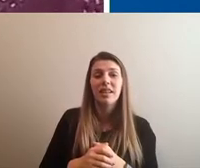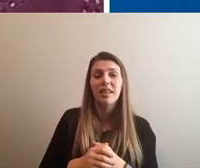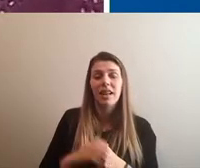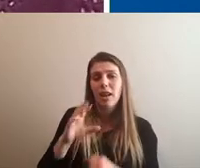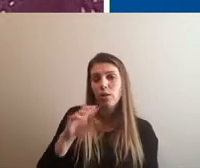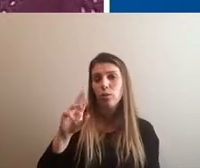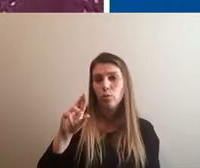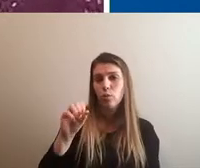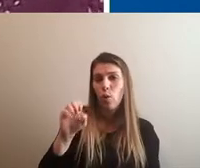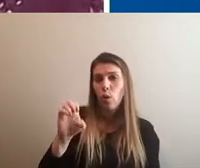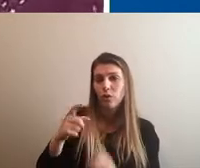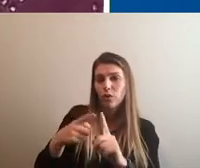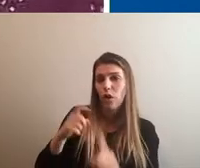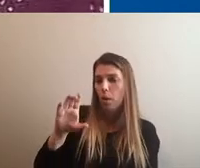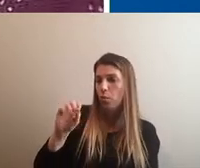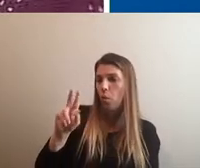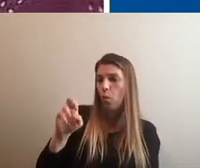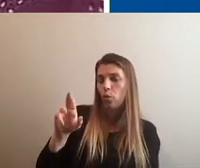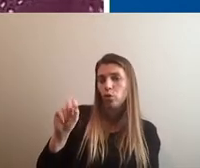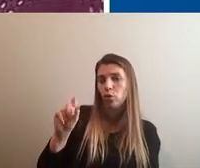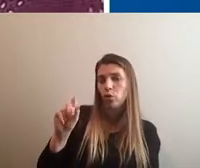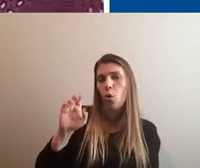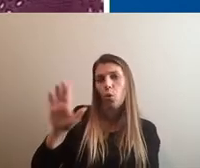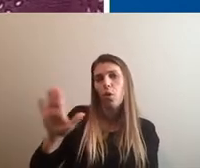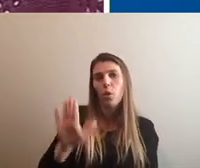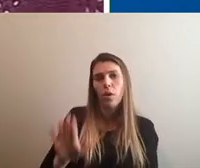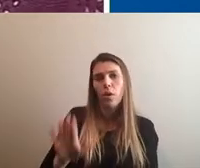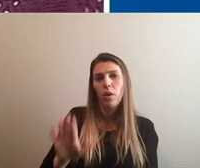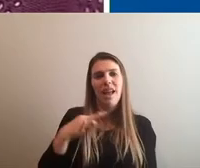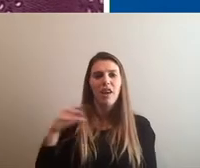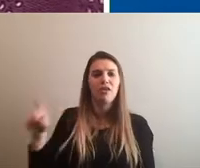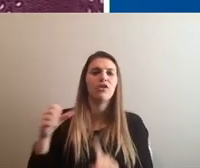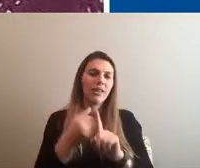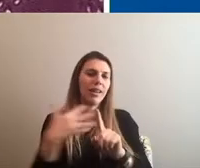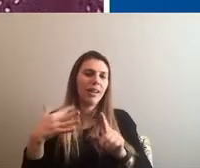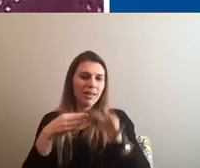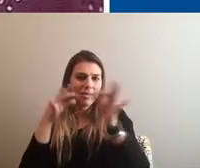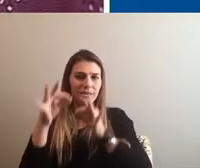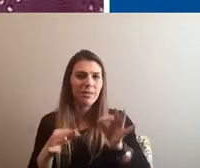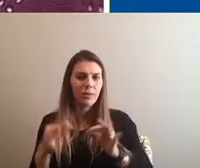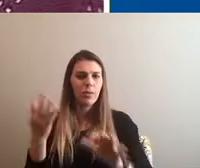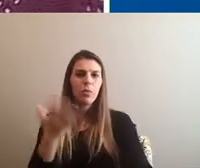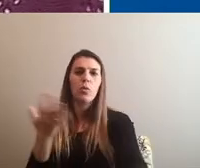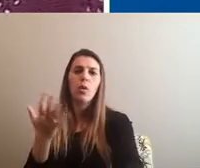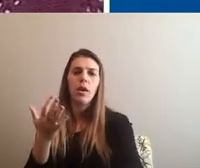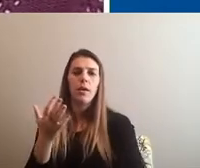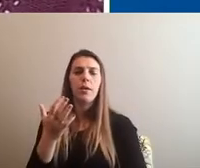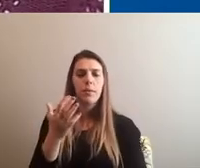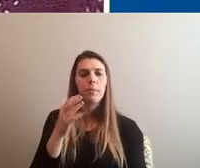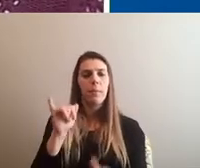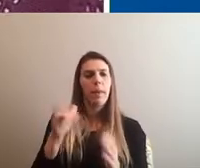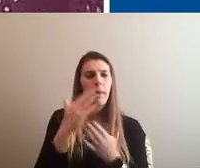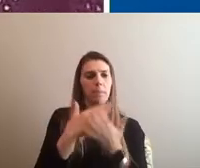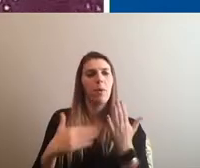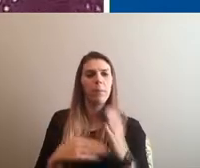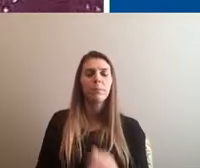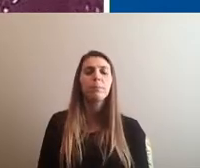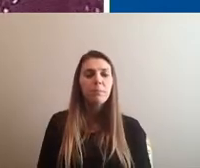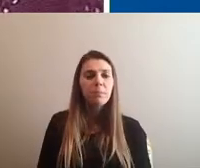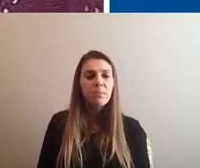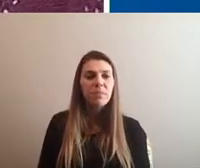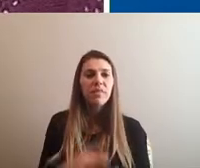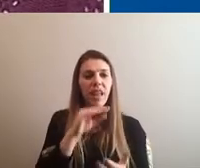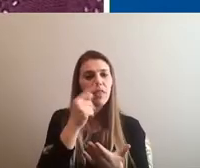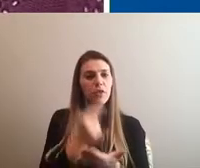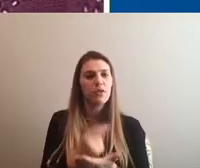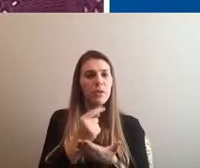from Cornerstone, their wonderful staff, she can elaborate a little bit more on the doctor aspect of it all and the treatments they